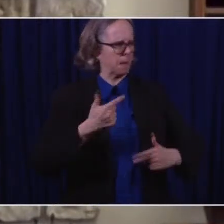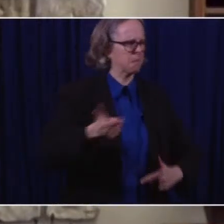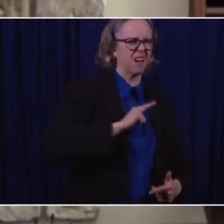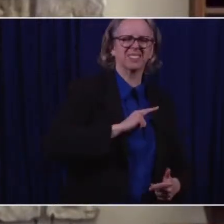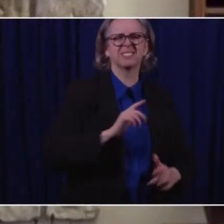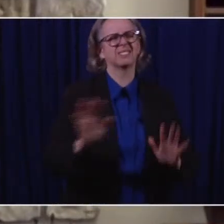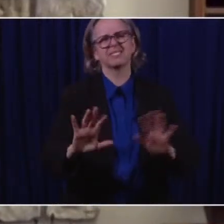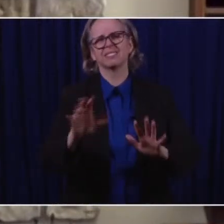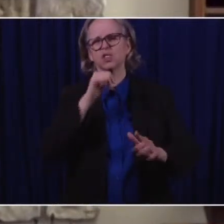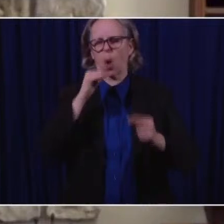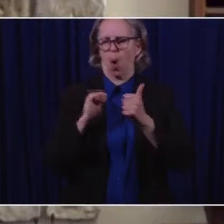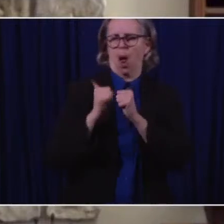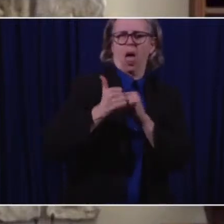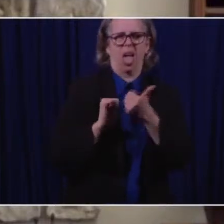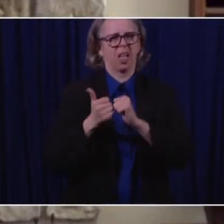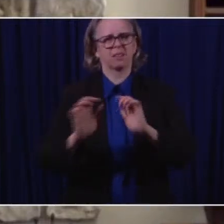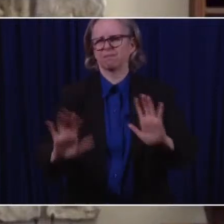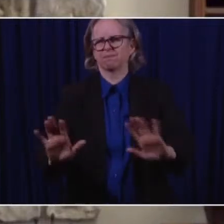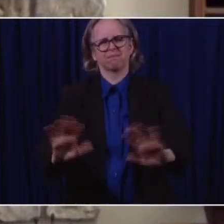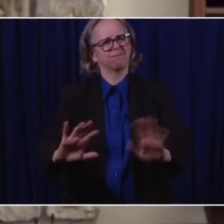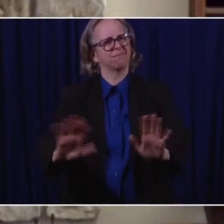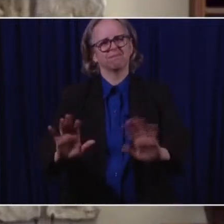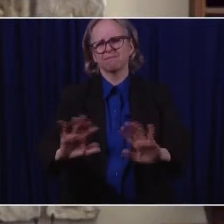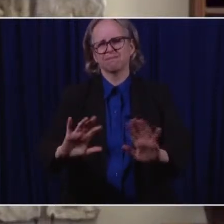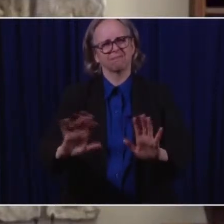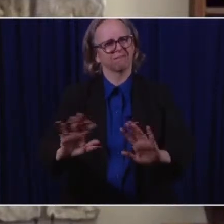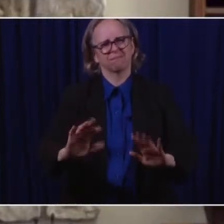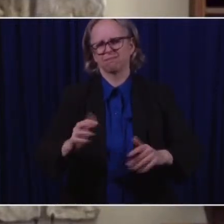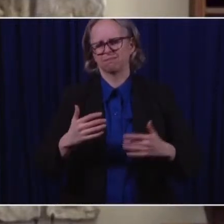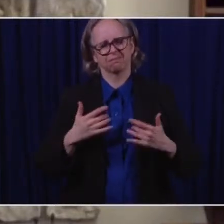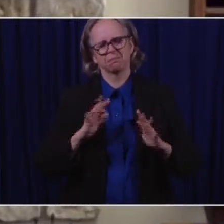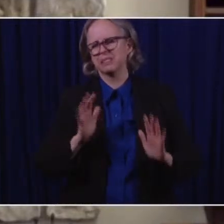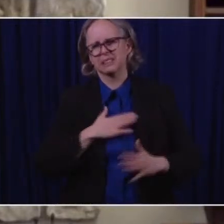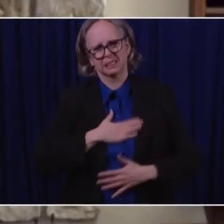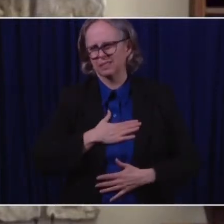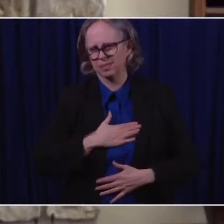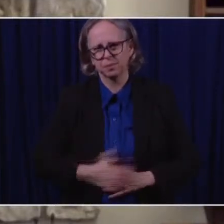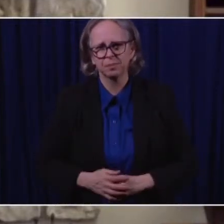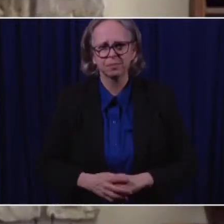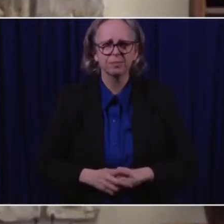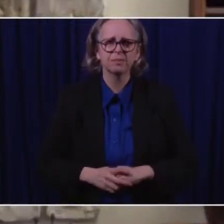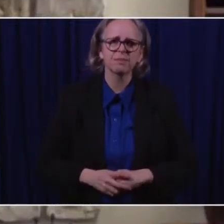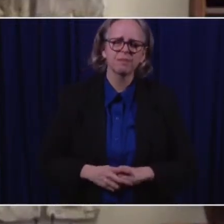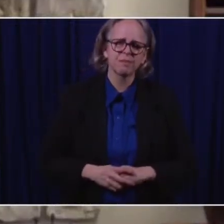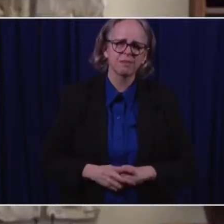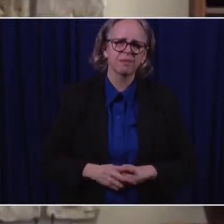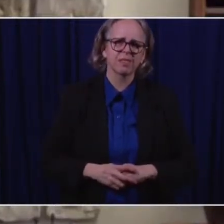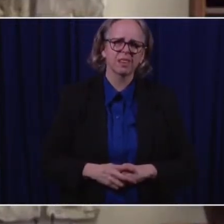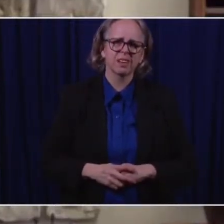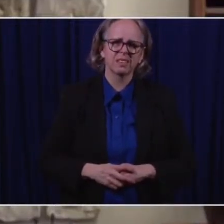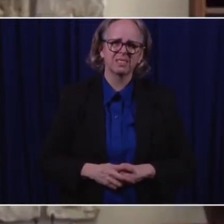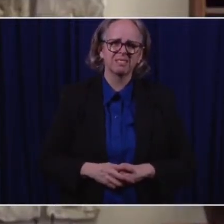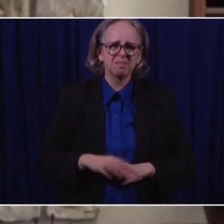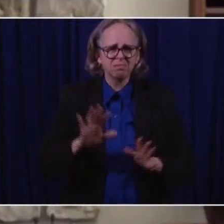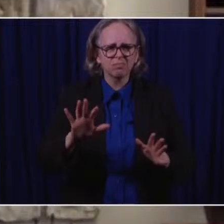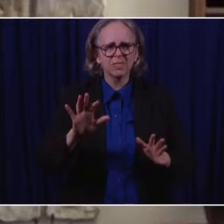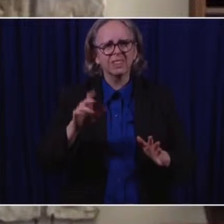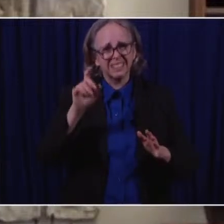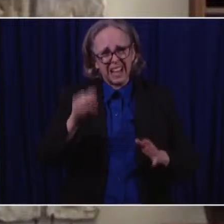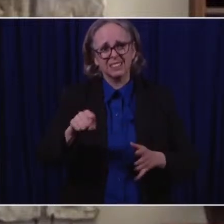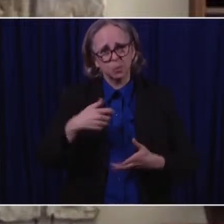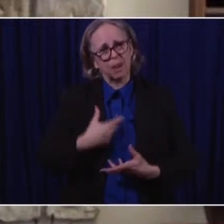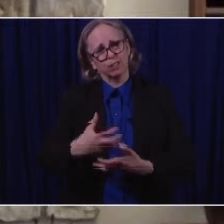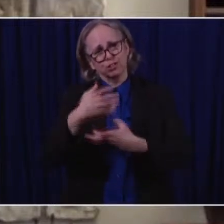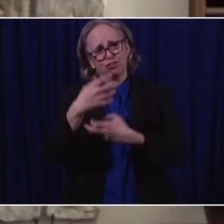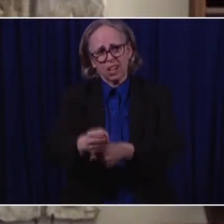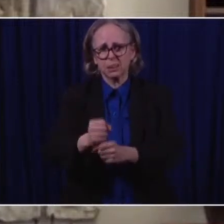in fact they get the coronavirus. So is it, on a trust basis? Yeah, I trust